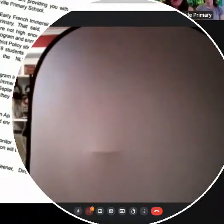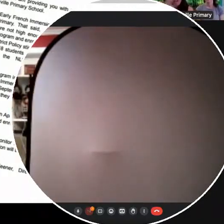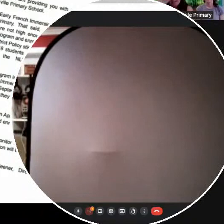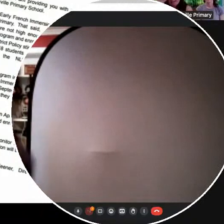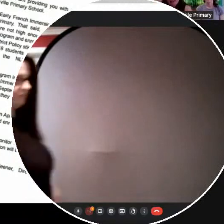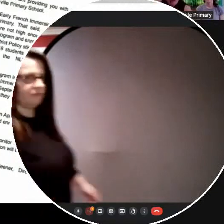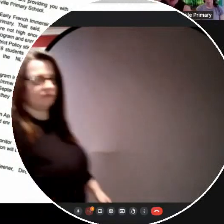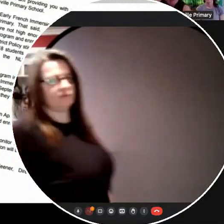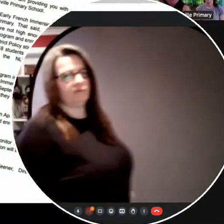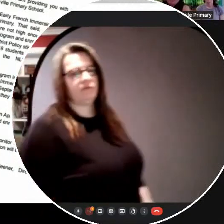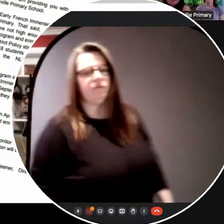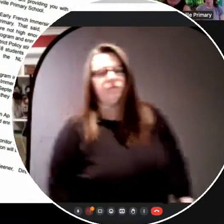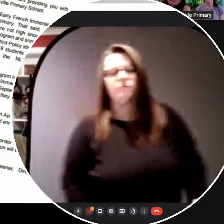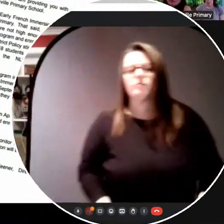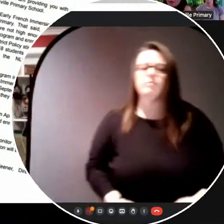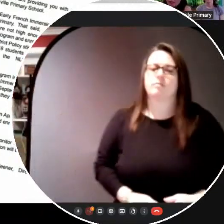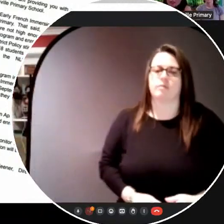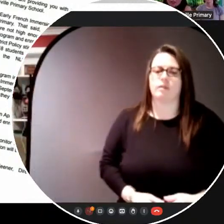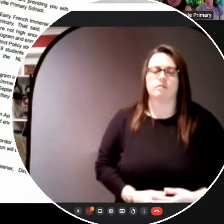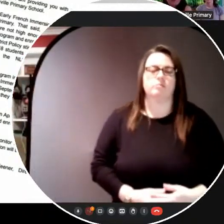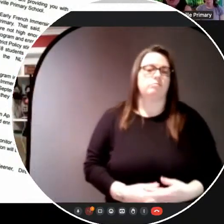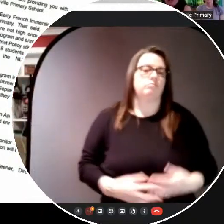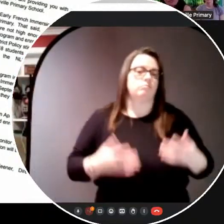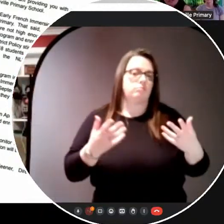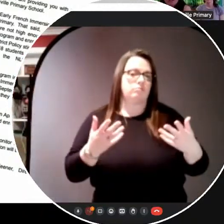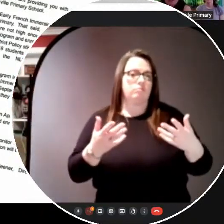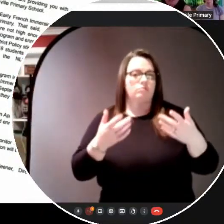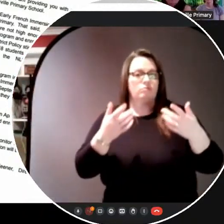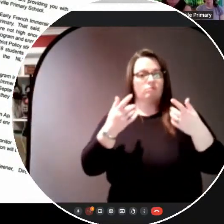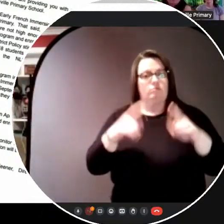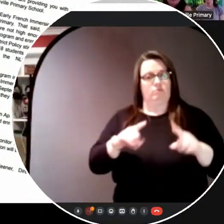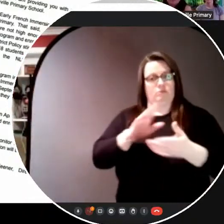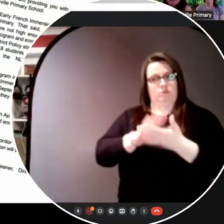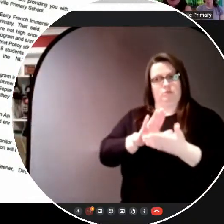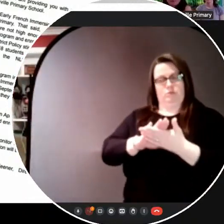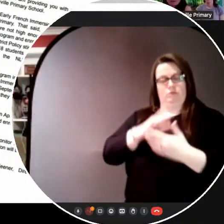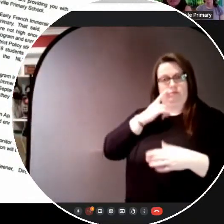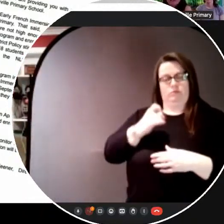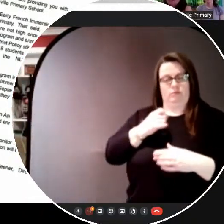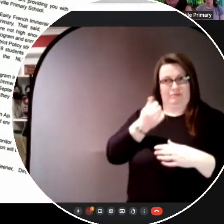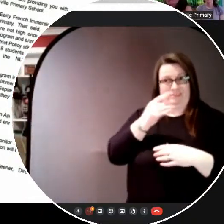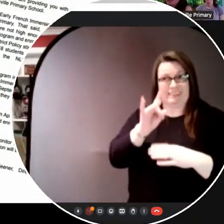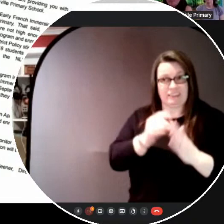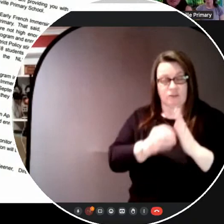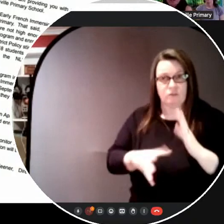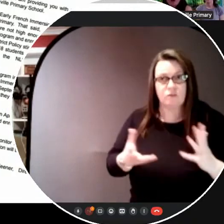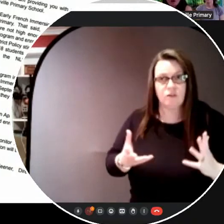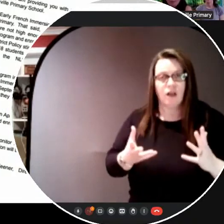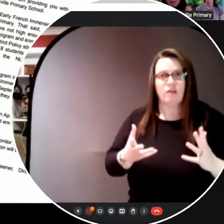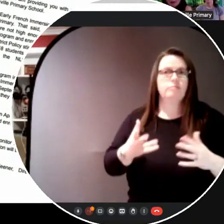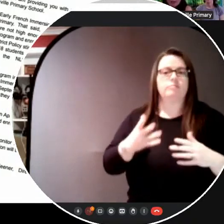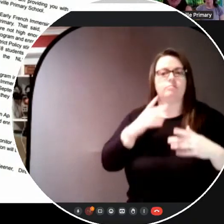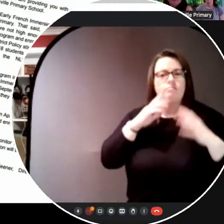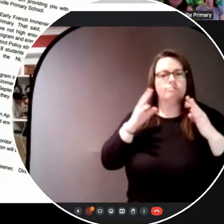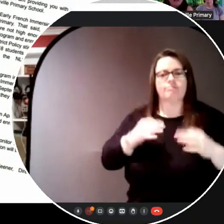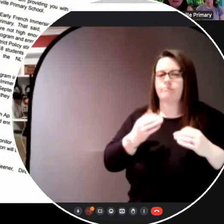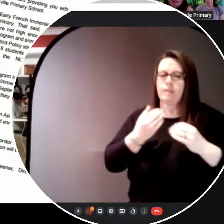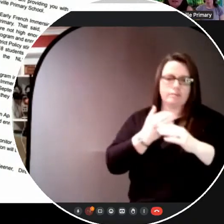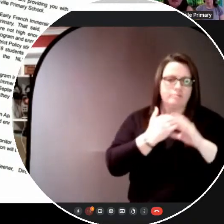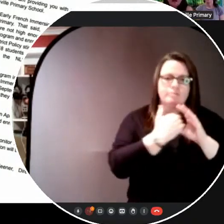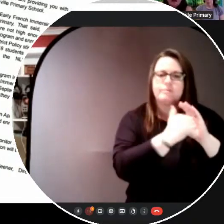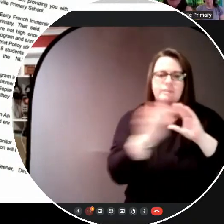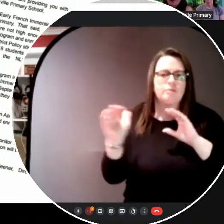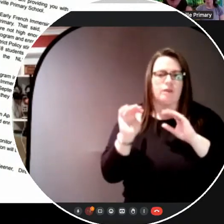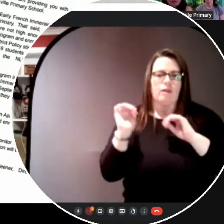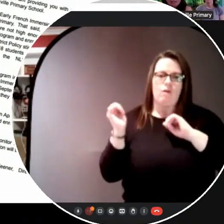So because the school had received notification that there was only 18 students, the decision was made to send out this email to all parents